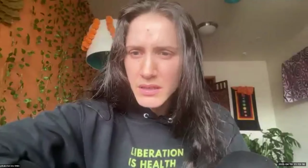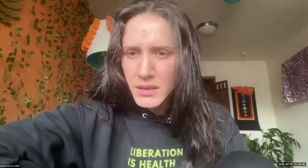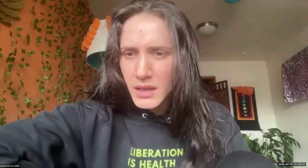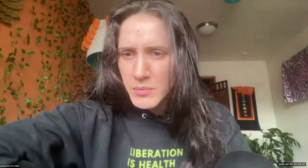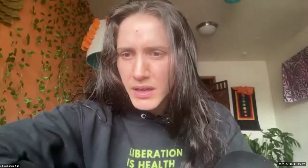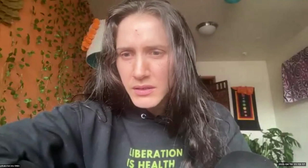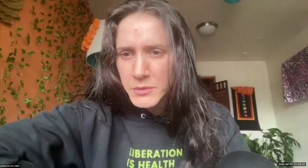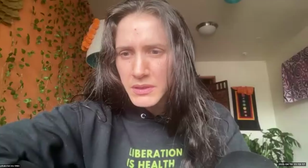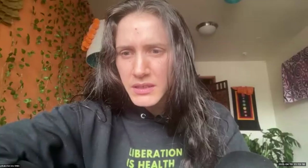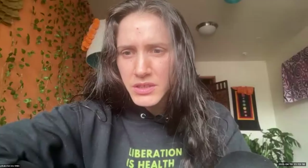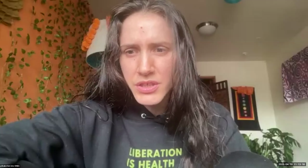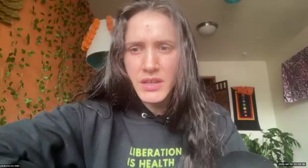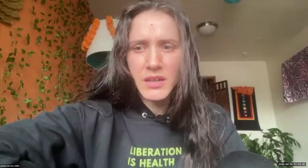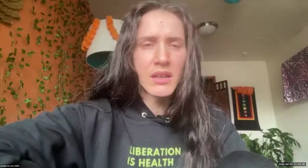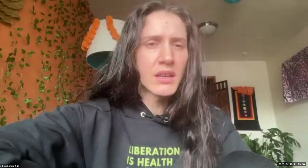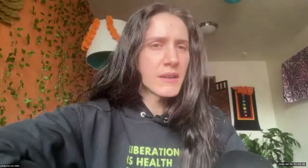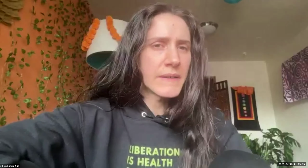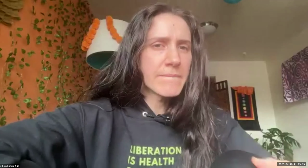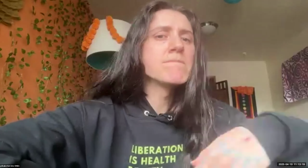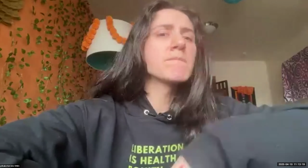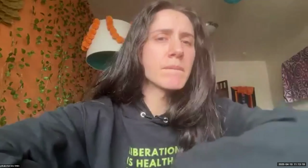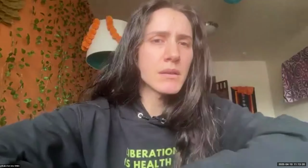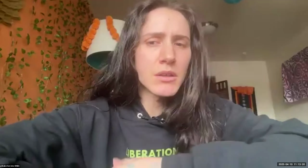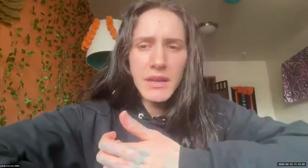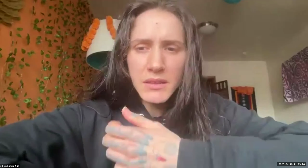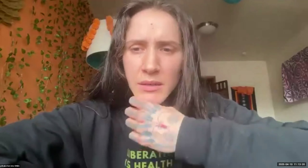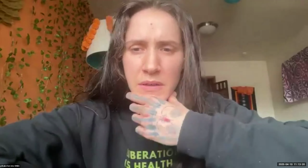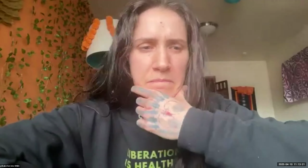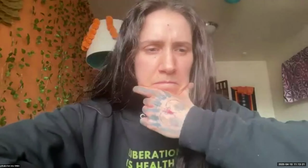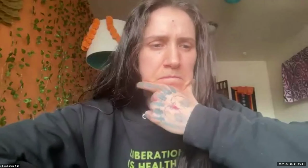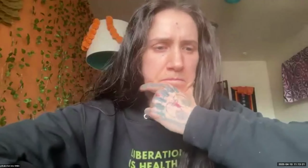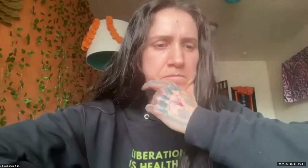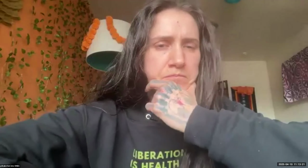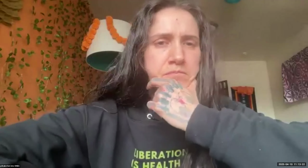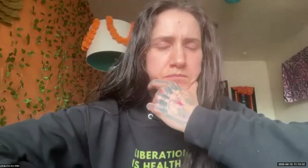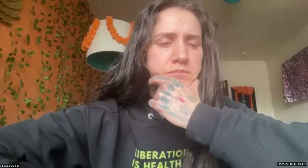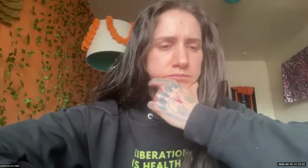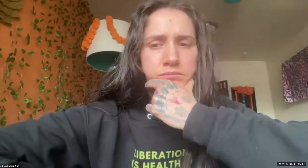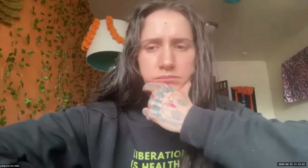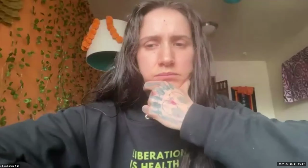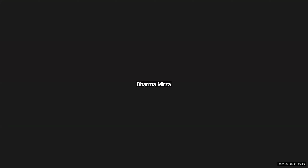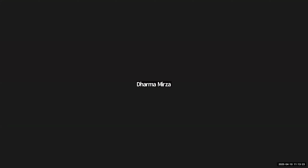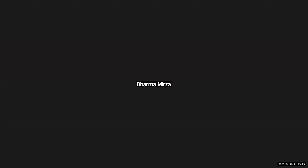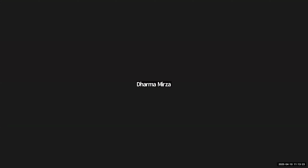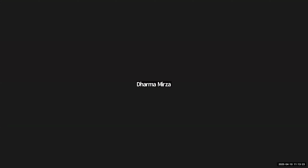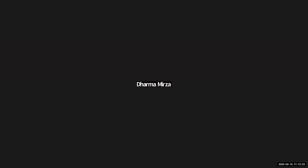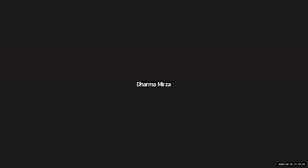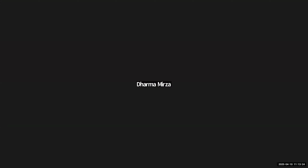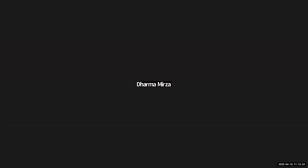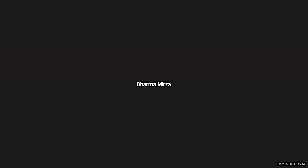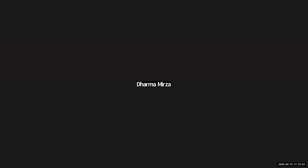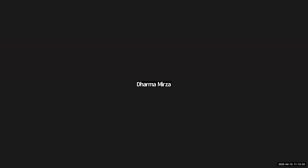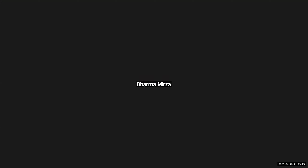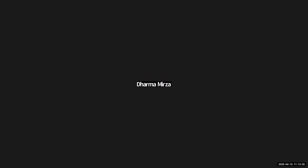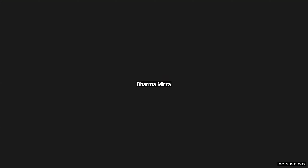if any panelists would like to share, go ahead, Dharma. Yeah, I think it